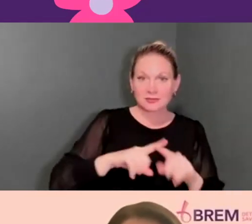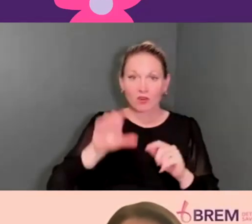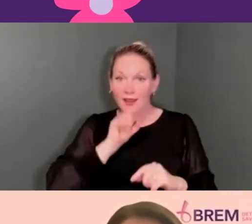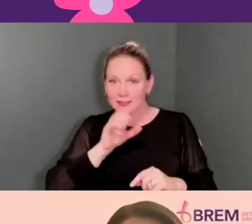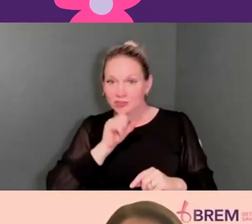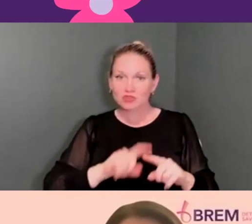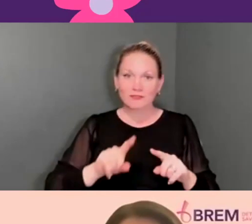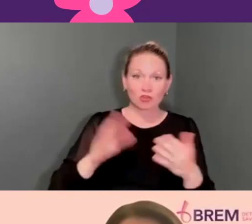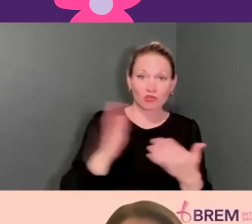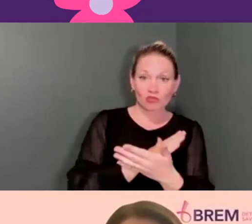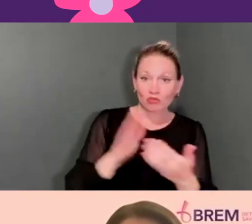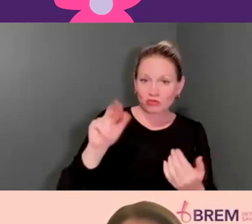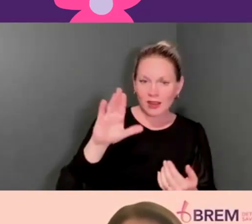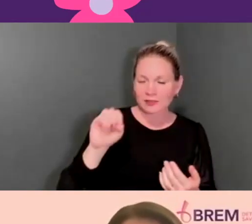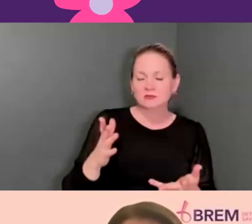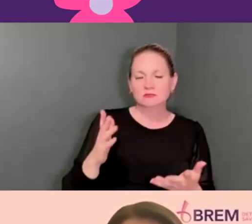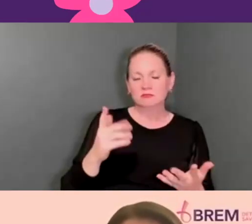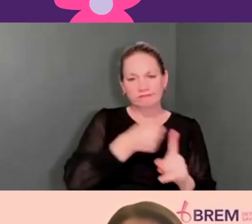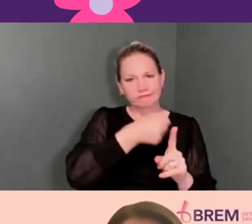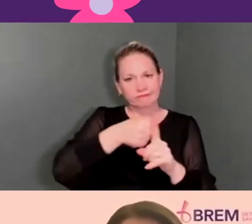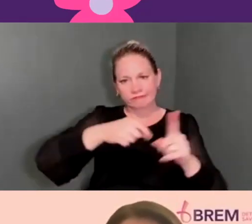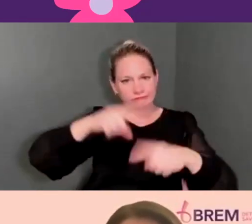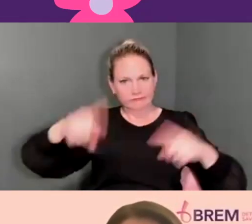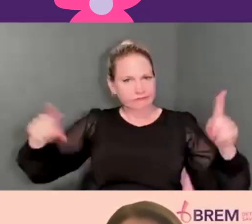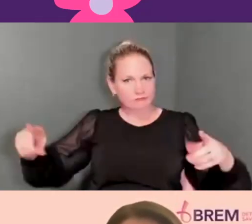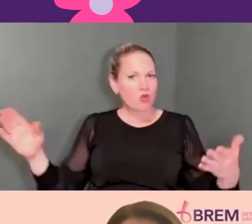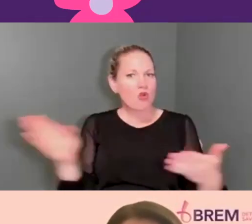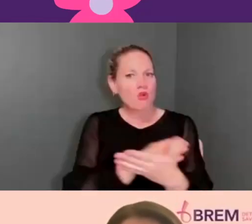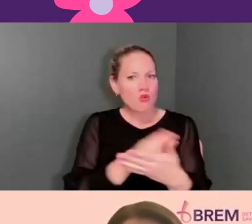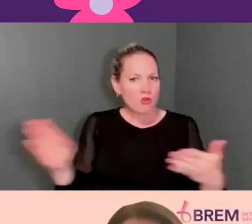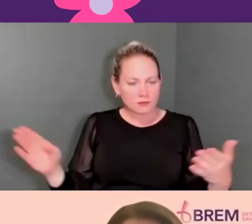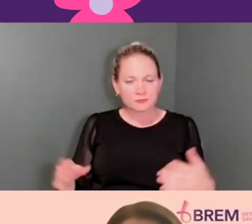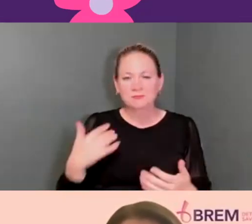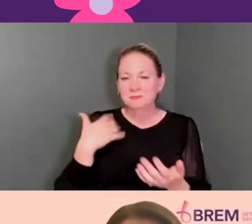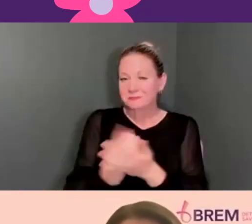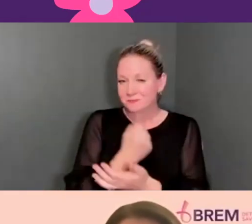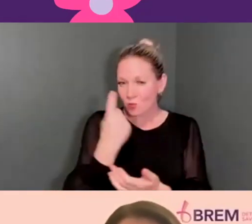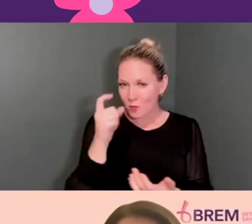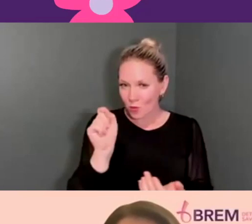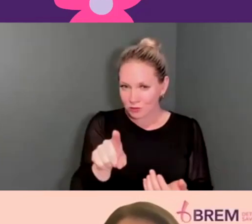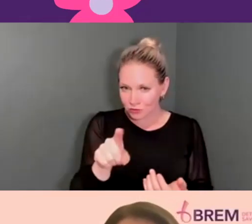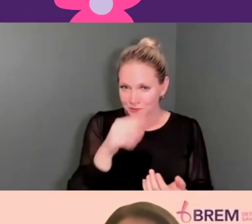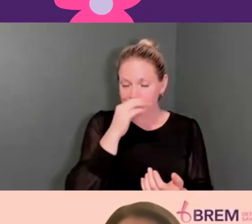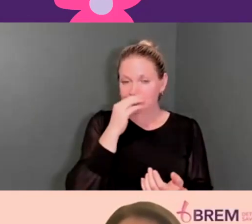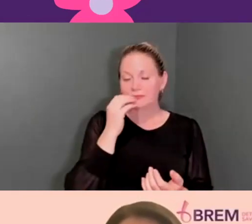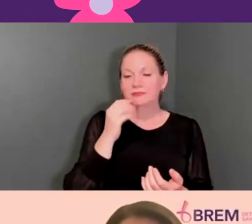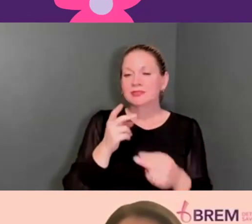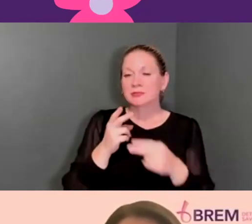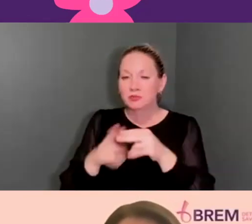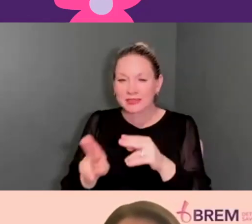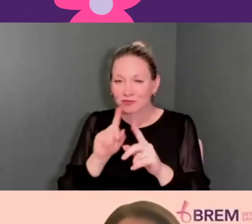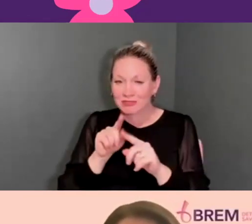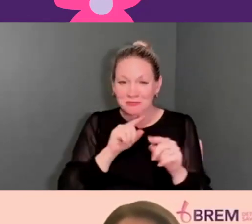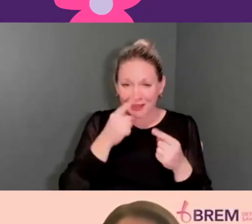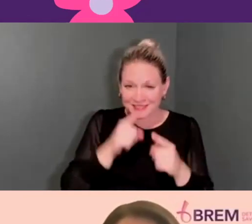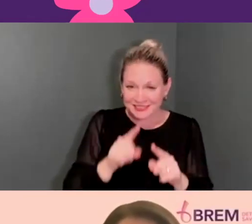how, every kind of woman is affected. I want to get one more question in for everyone. If you give brief responses, we can cover